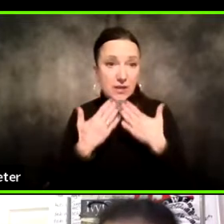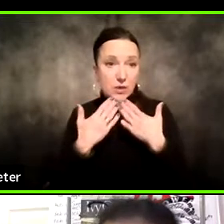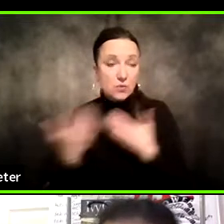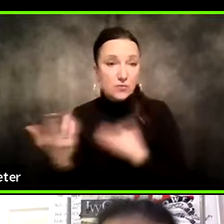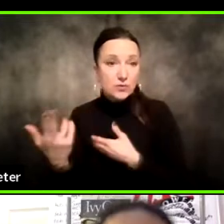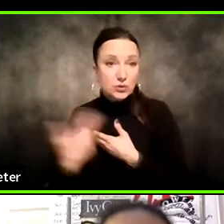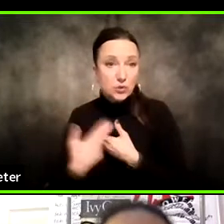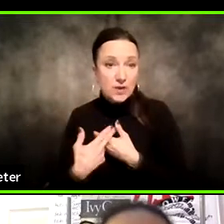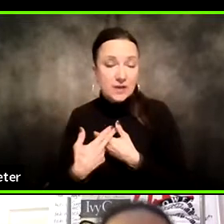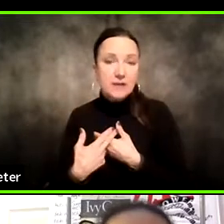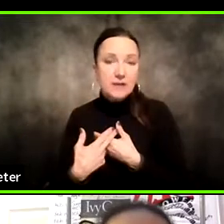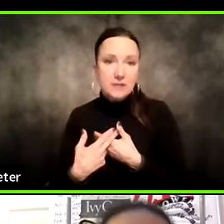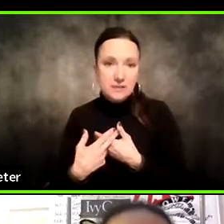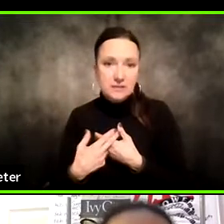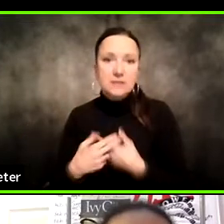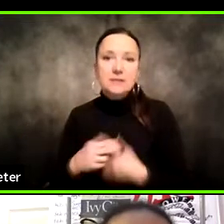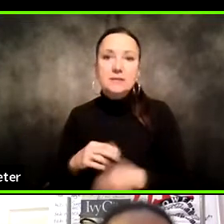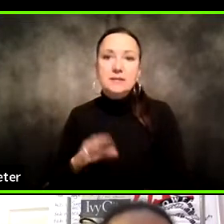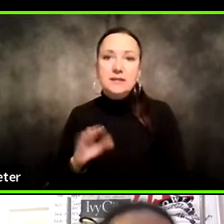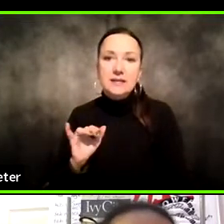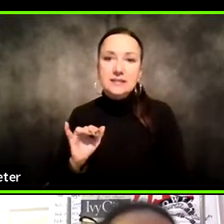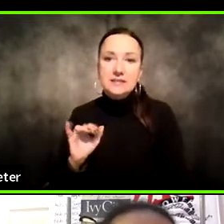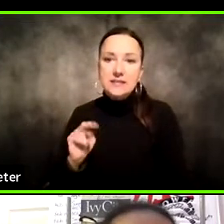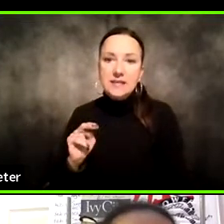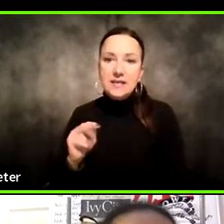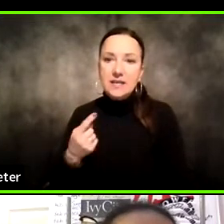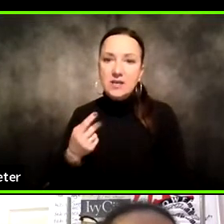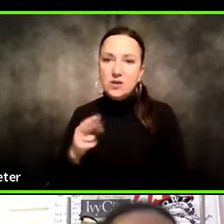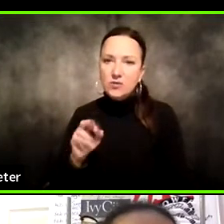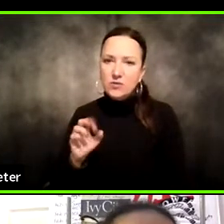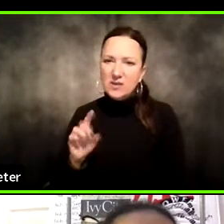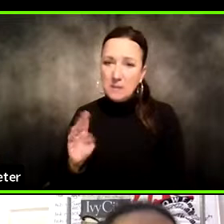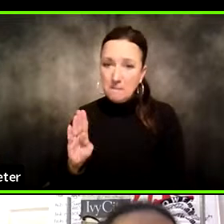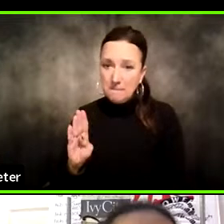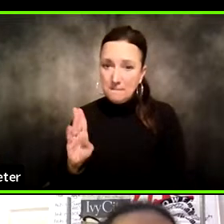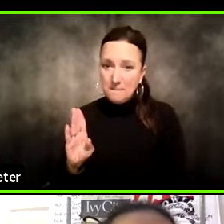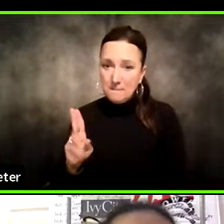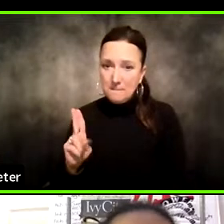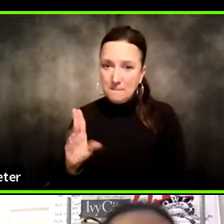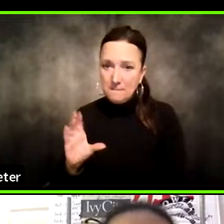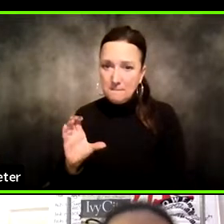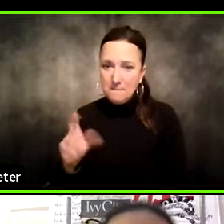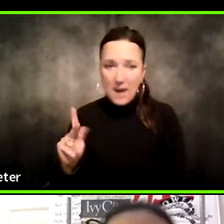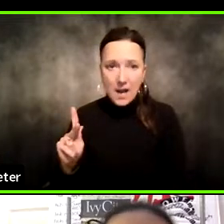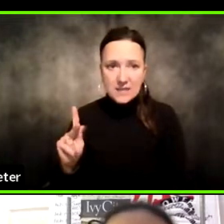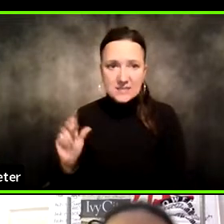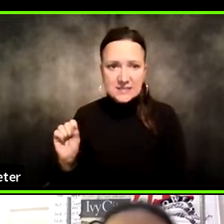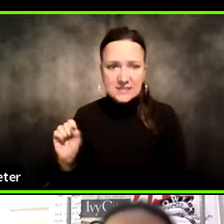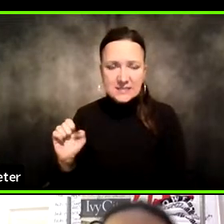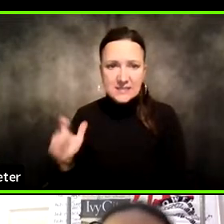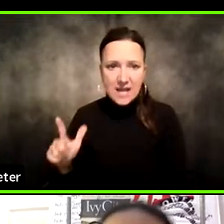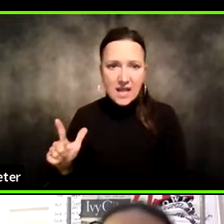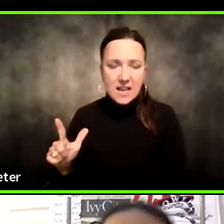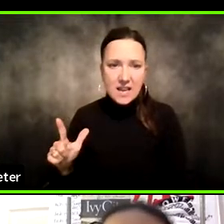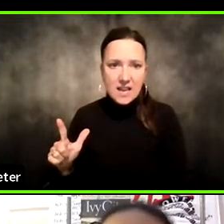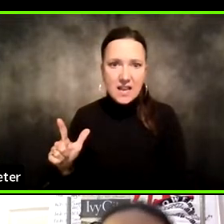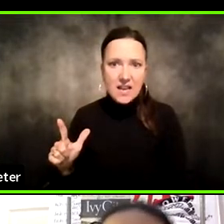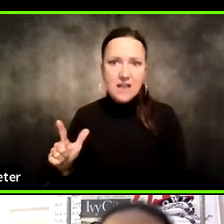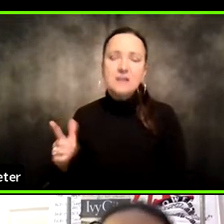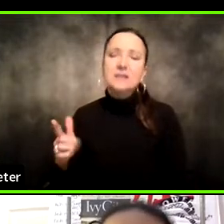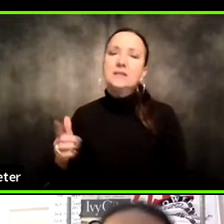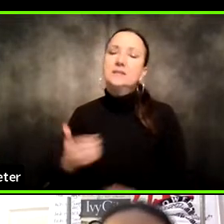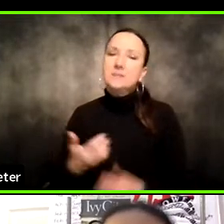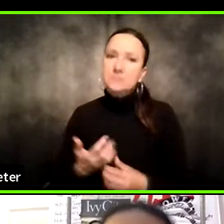today. Miss Ingrid, I'm sorry, is it Buxell? Yes. Yes, is here on behalf of the Office